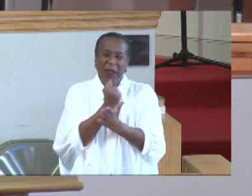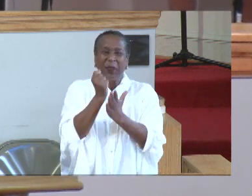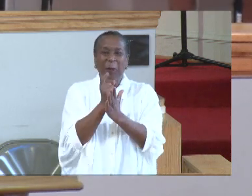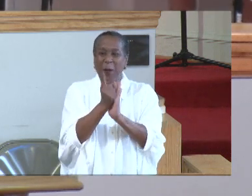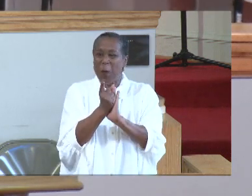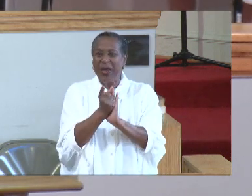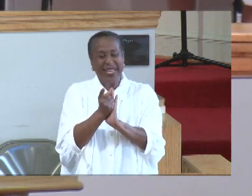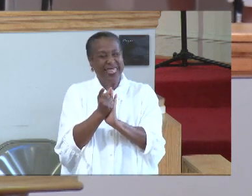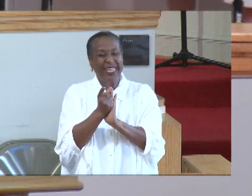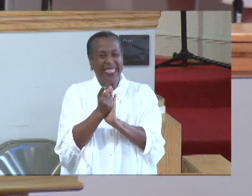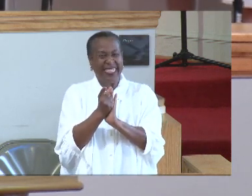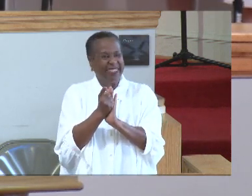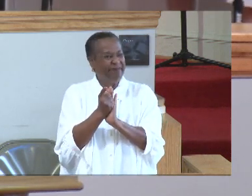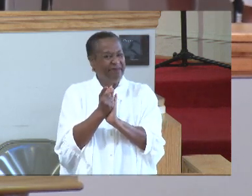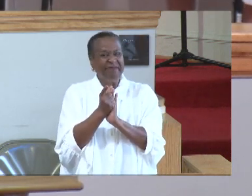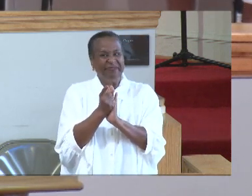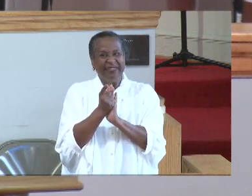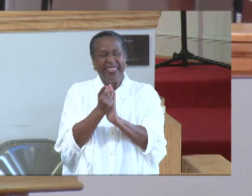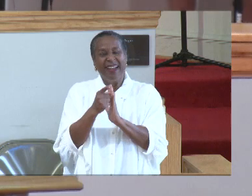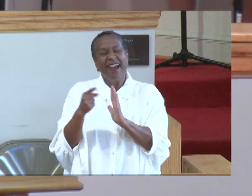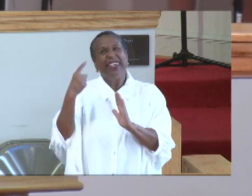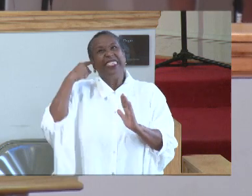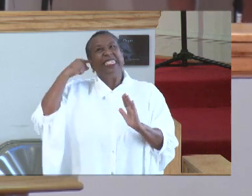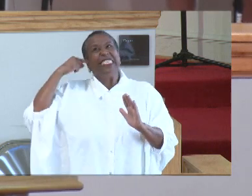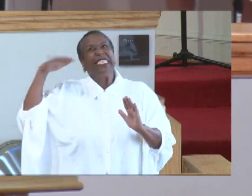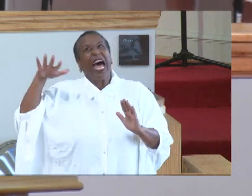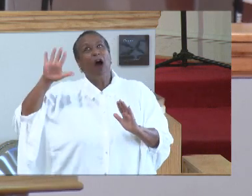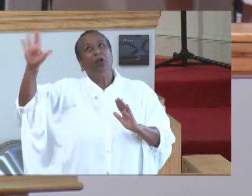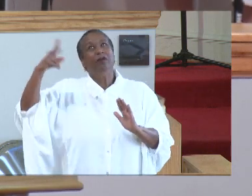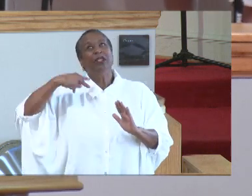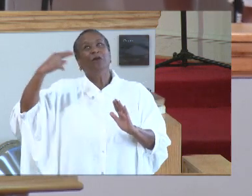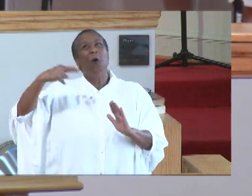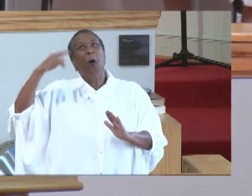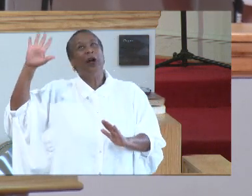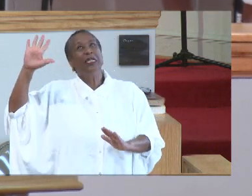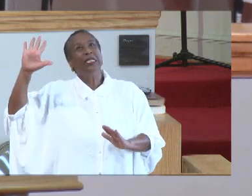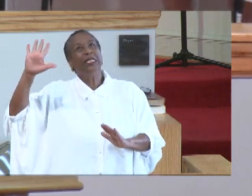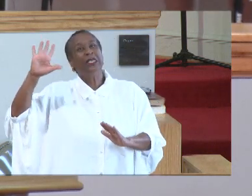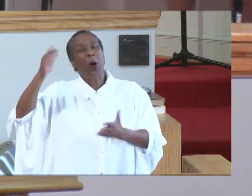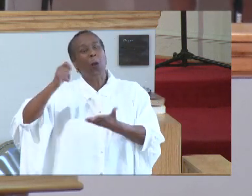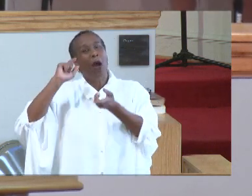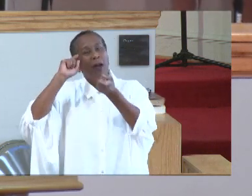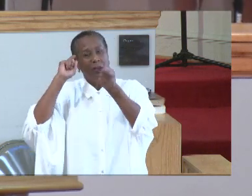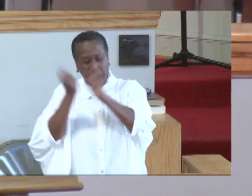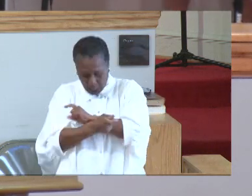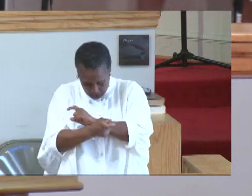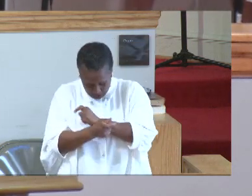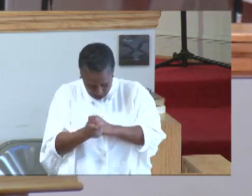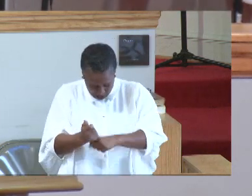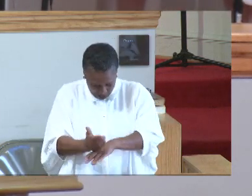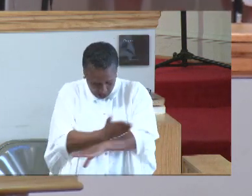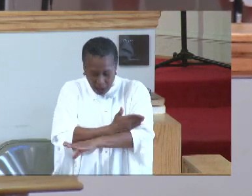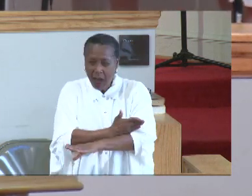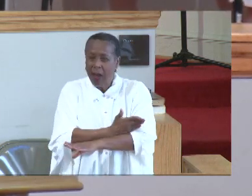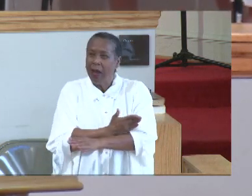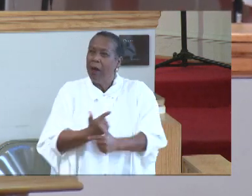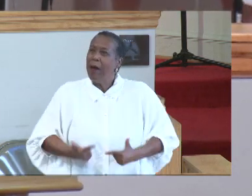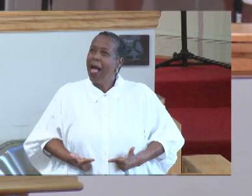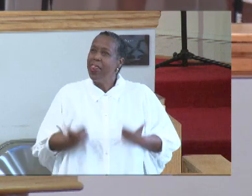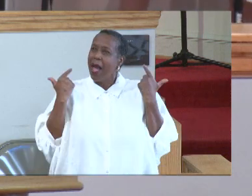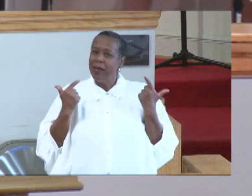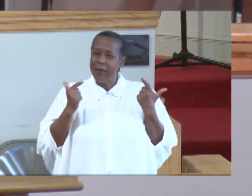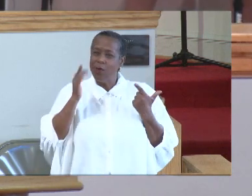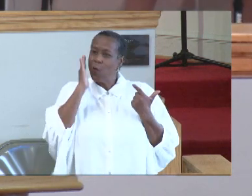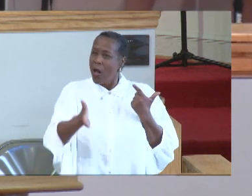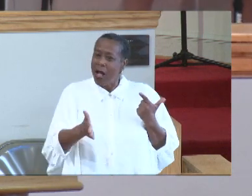moment in which the sound of his voice will change the trajectory of your life.